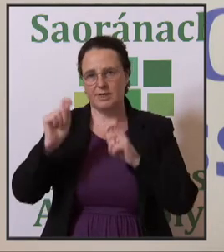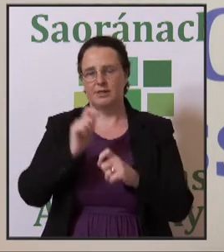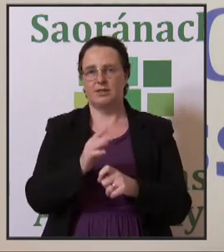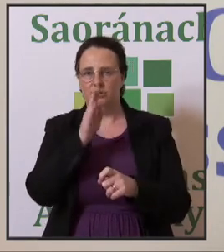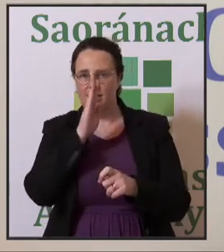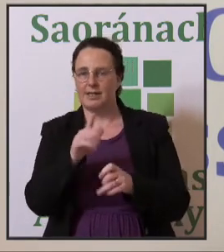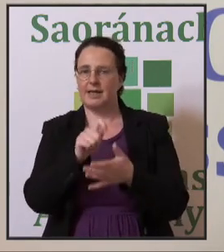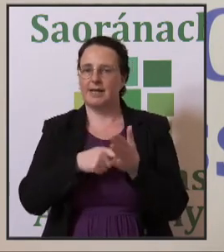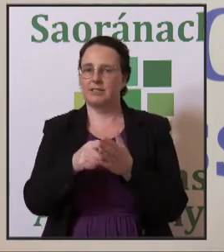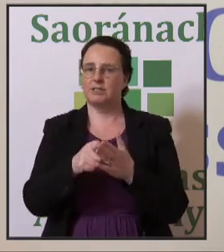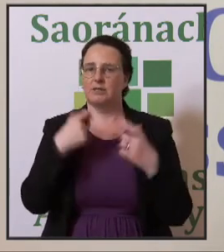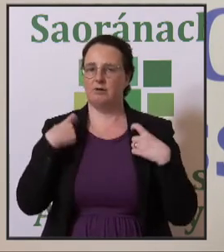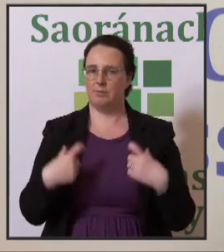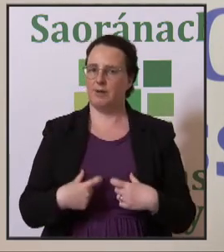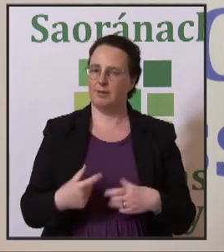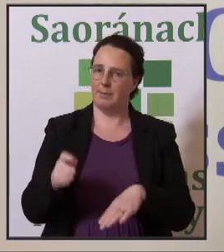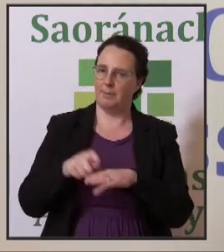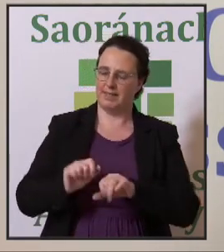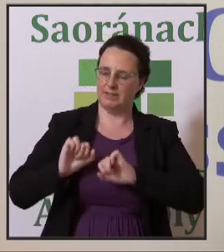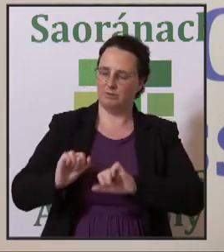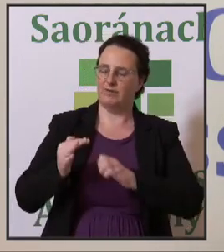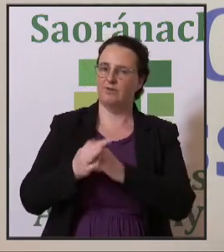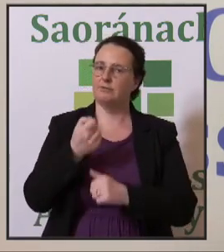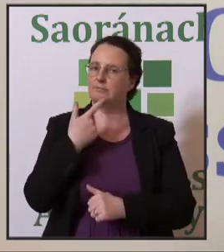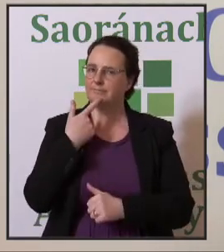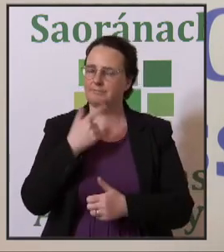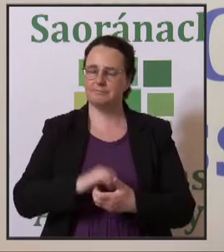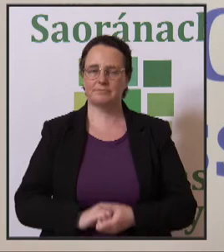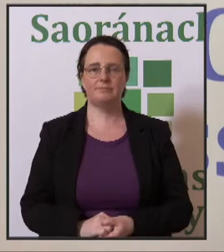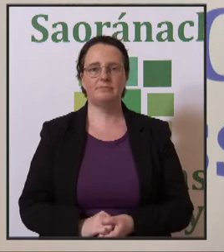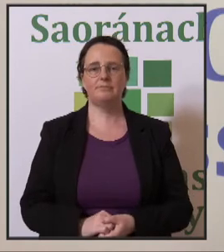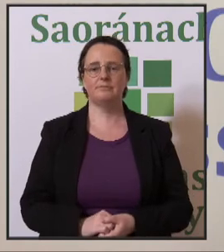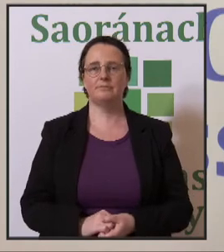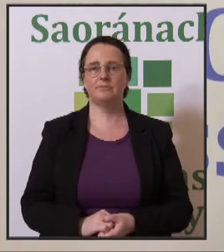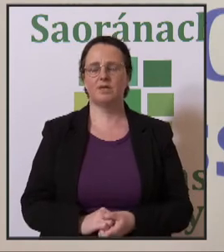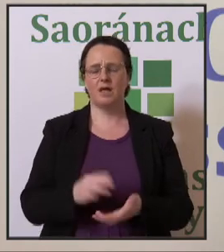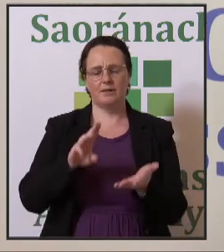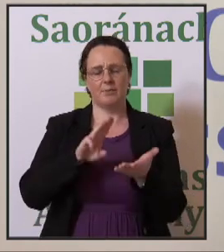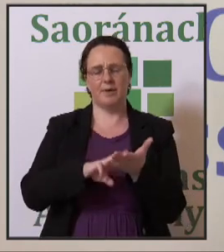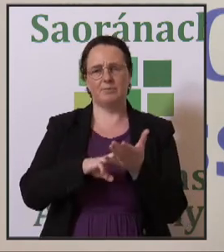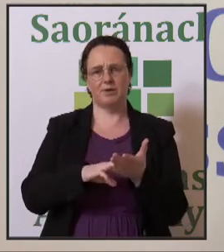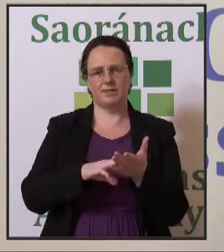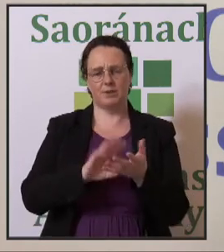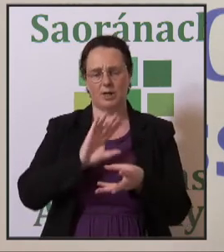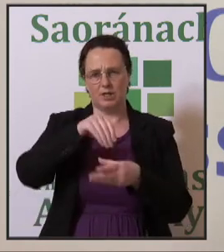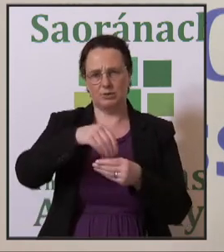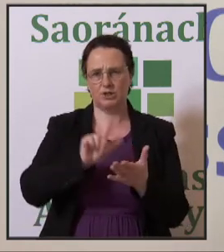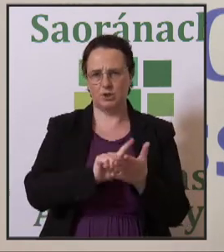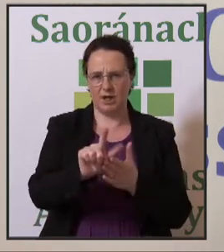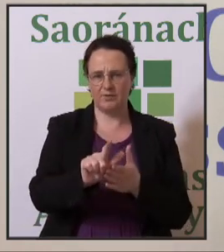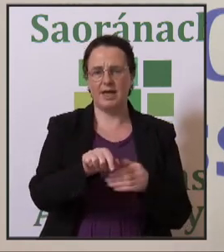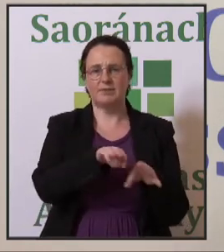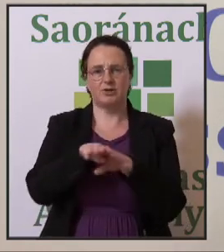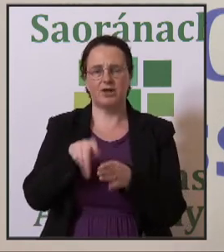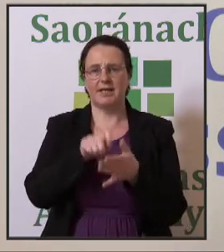structures that are best suited for Dublin. The composition of the membership to include 12 democratically